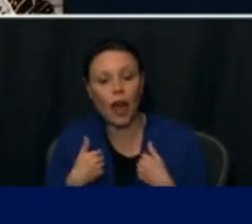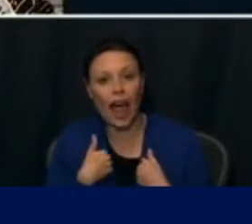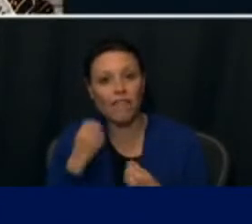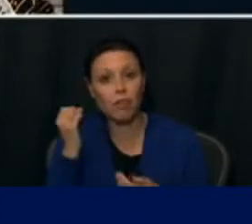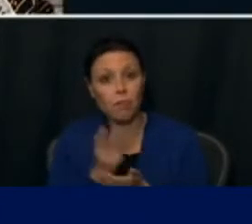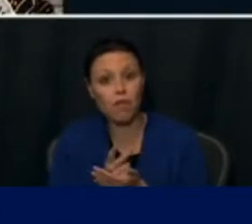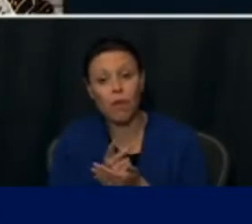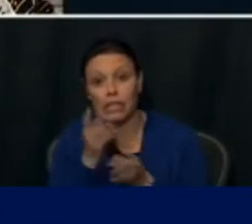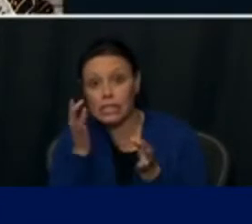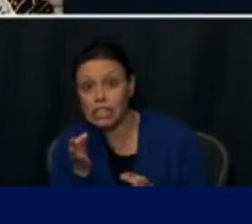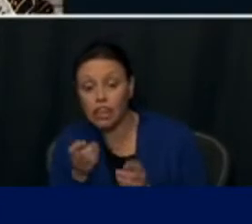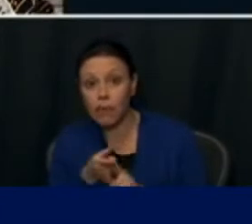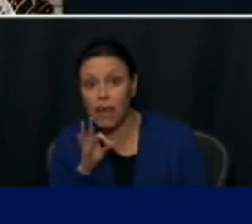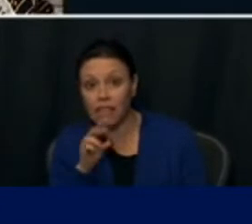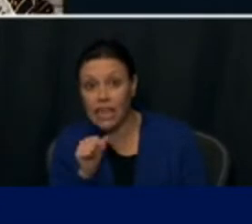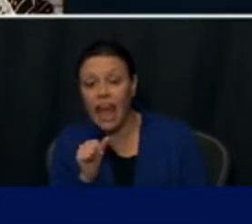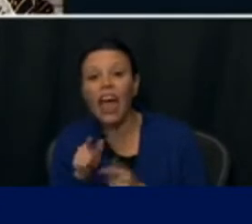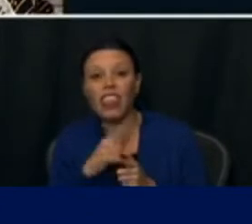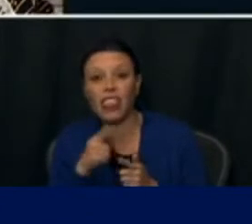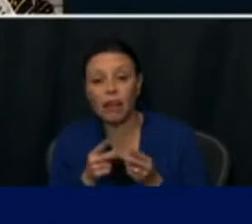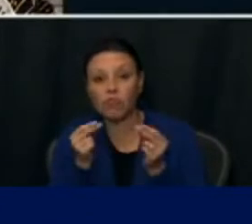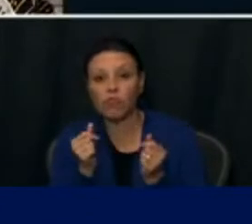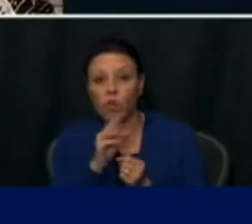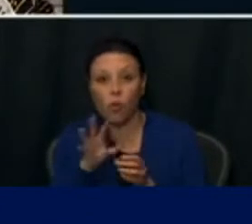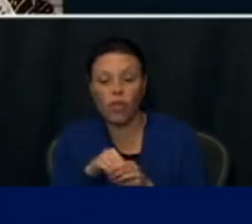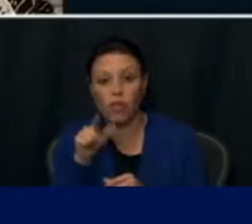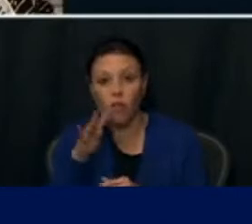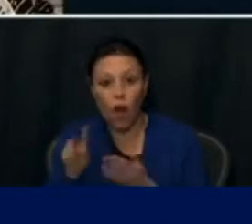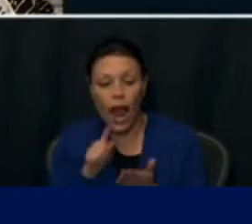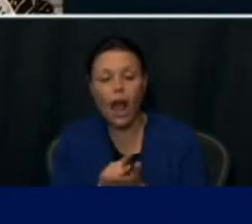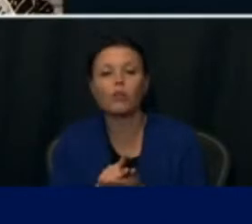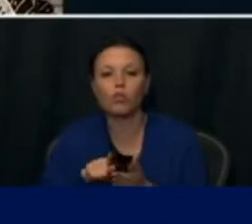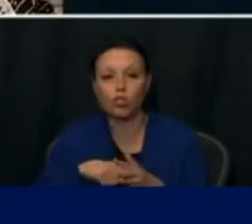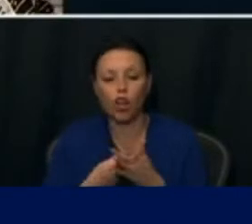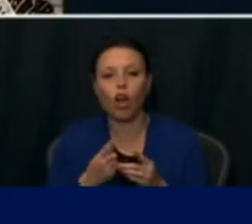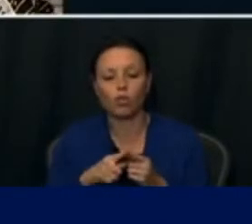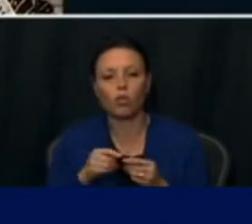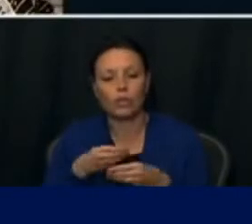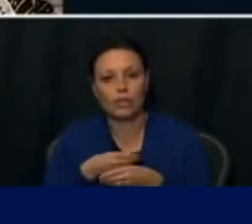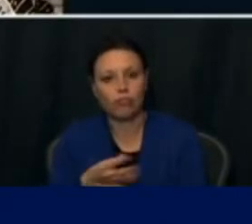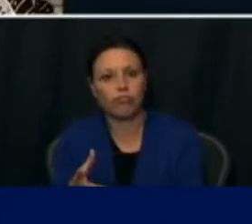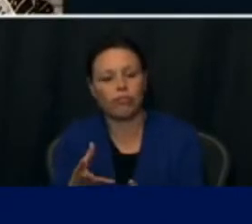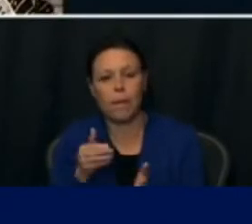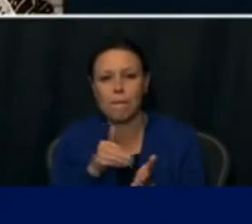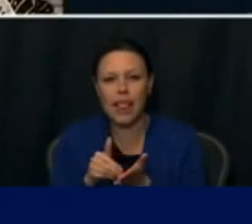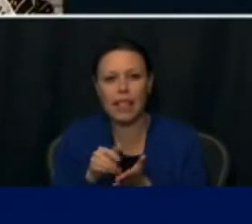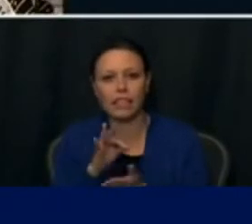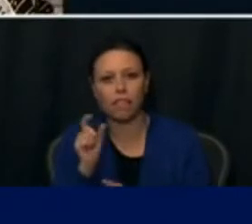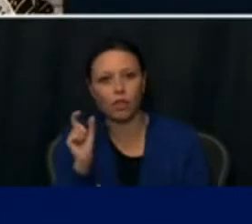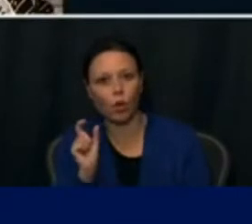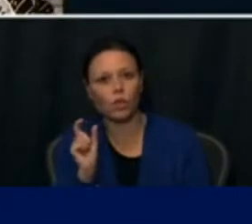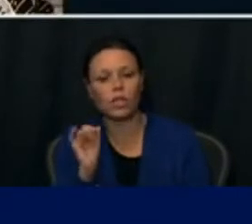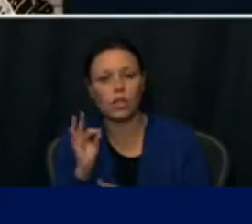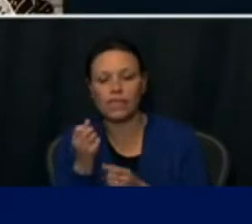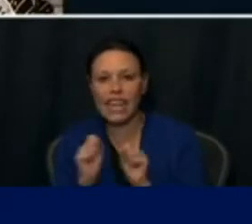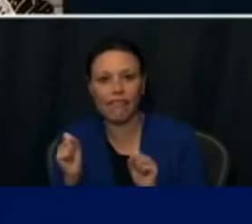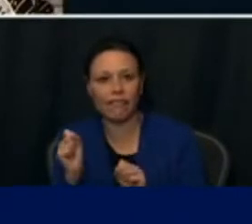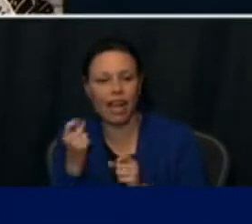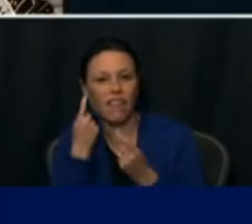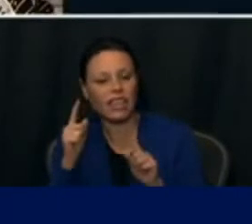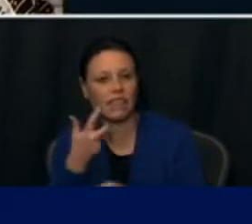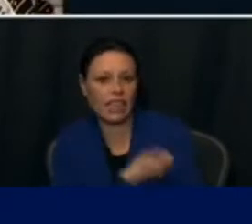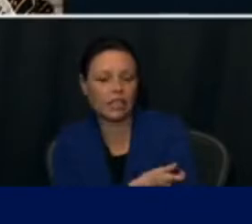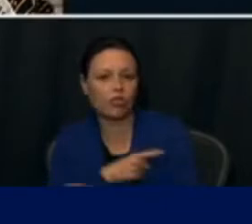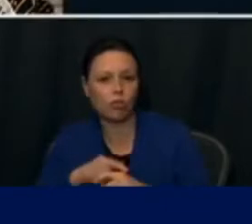from FDA and within 24 hours of that we will have started Distributing millions of doses of safe and effective vaccine to